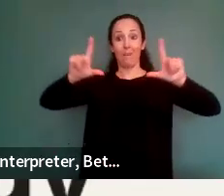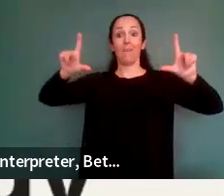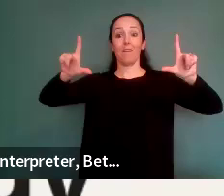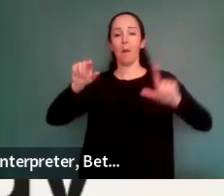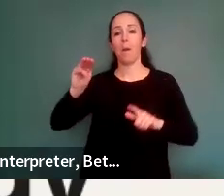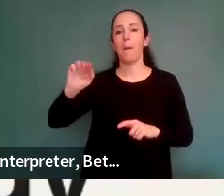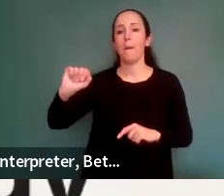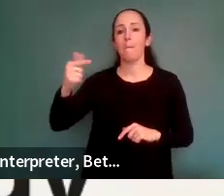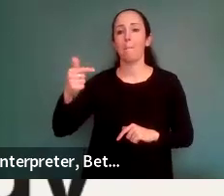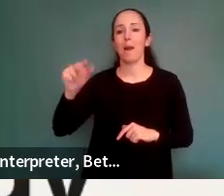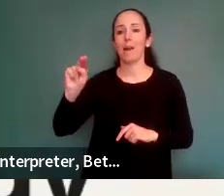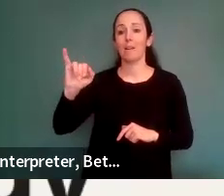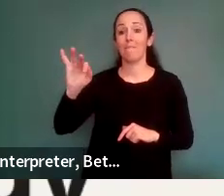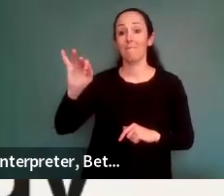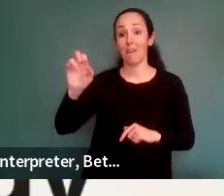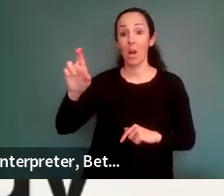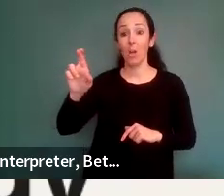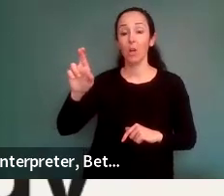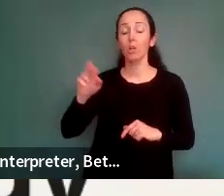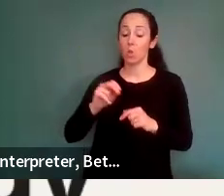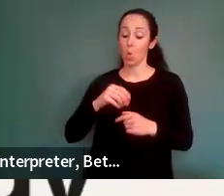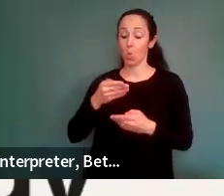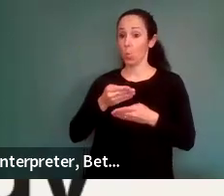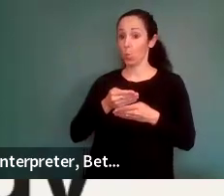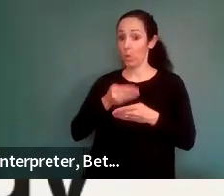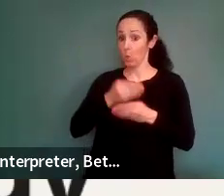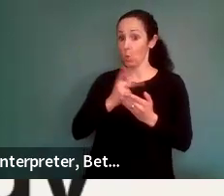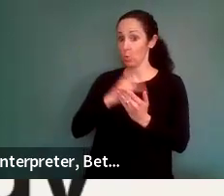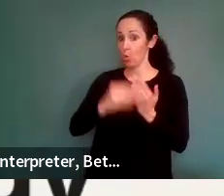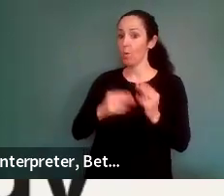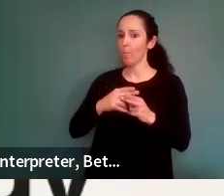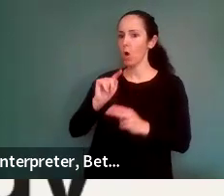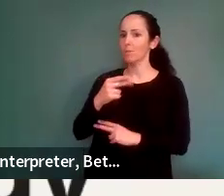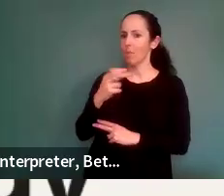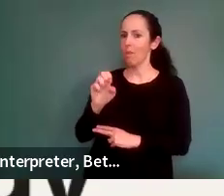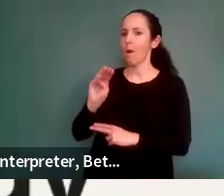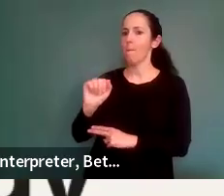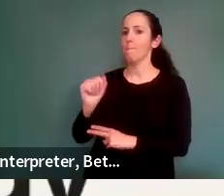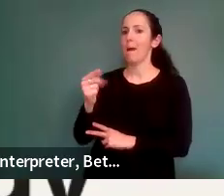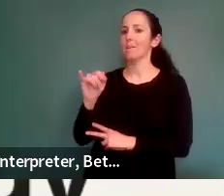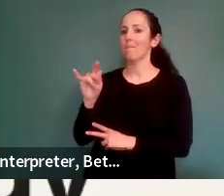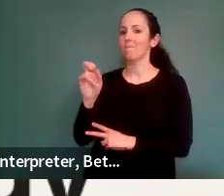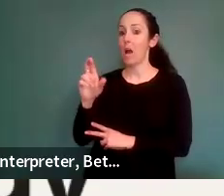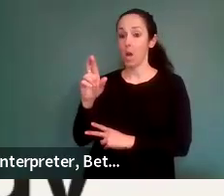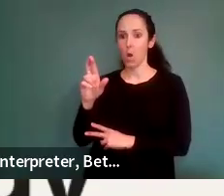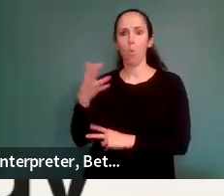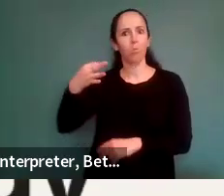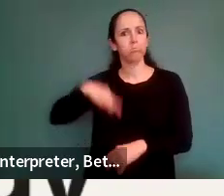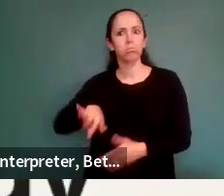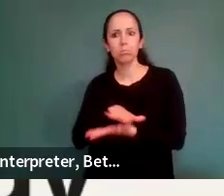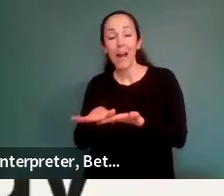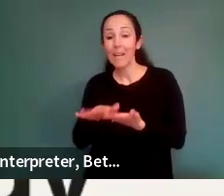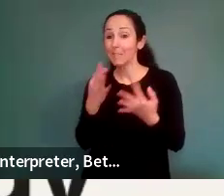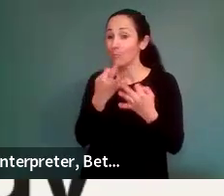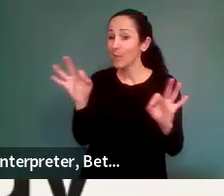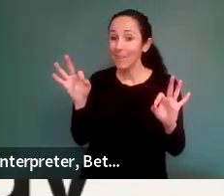that's built into Windows called the magnifier, very useful tool. It's free. You can load it